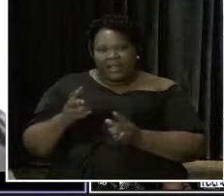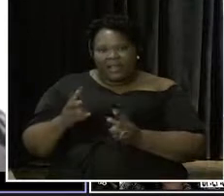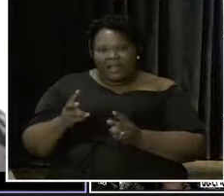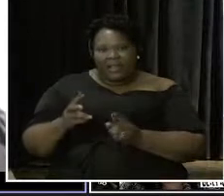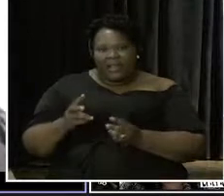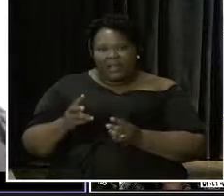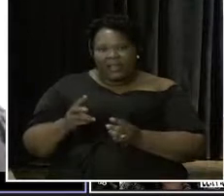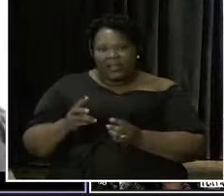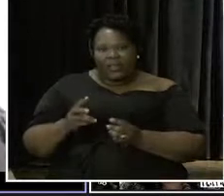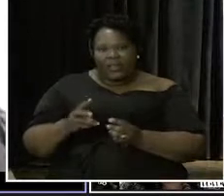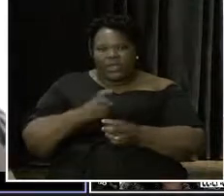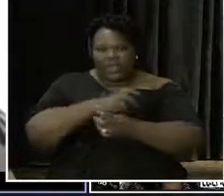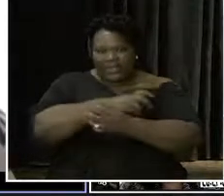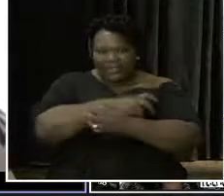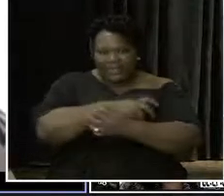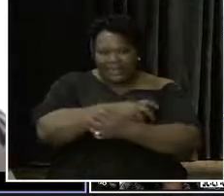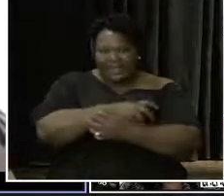of